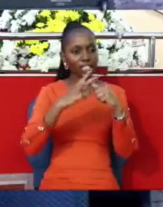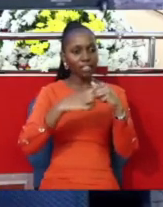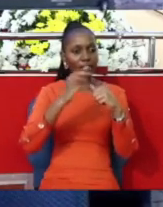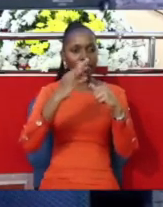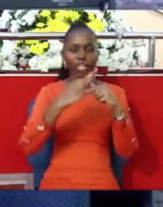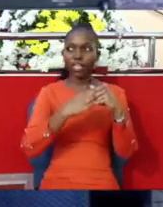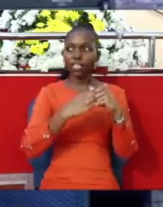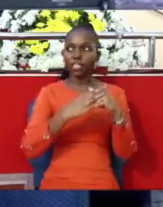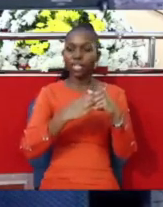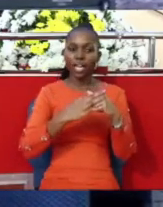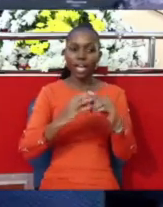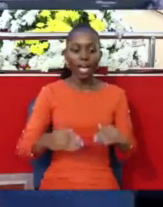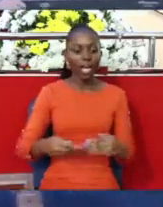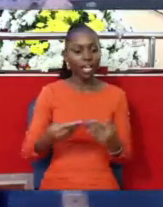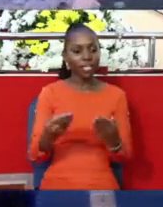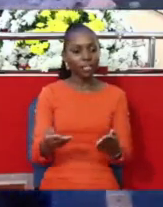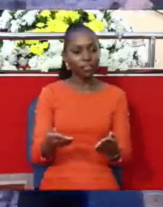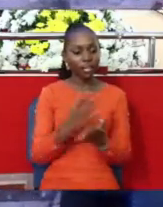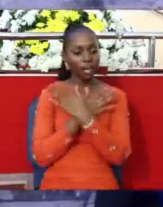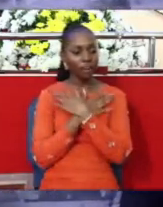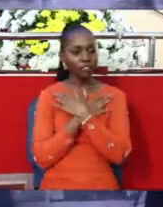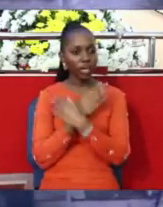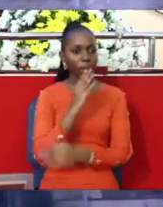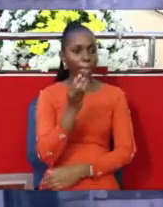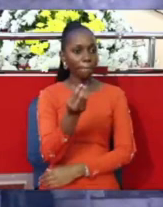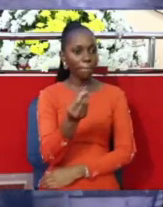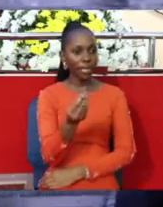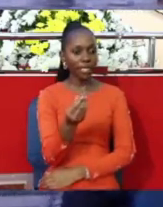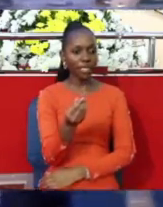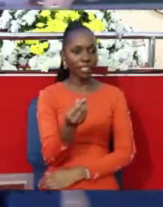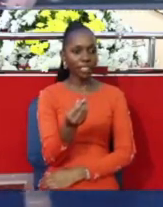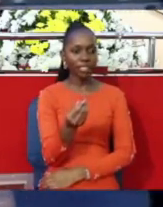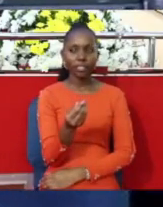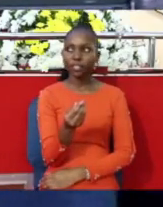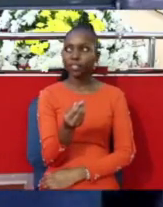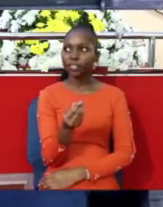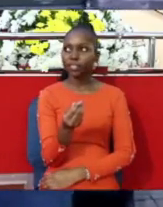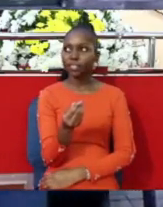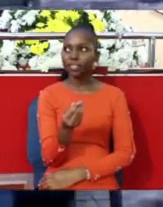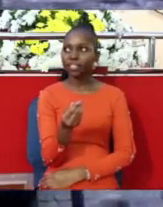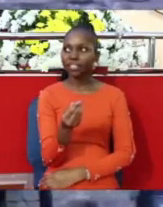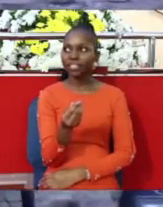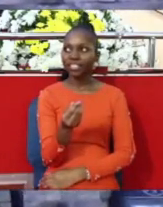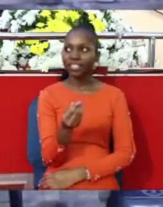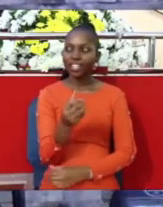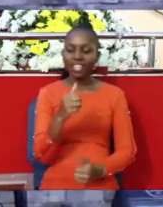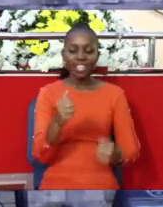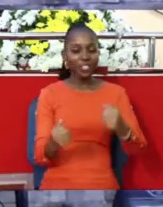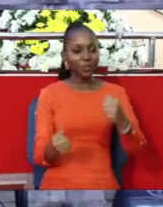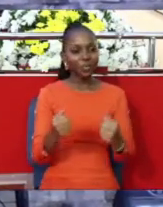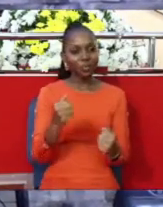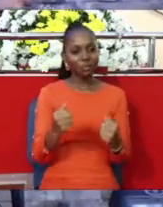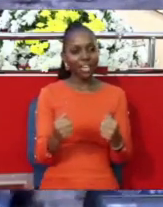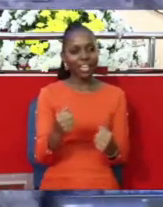a BMW. Nilikuwa nimemkopesha. Nimekopesha mtu. Sasa naona watu wanastuka. Bishop, kwani ulikuwa na pesa nyingi sana?